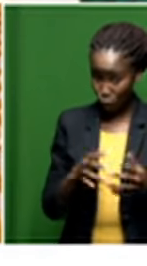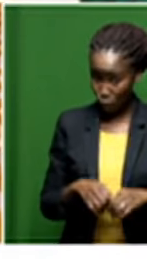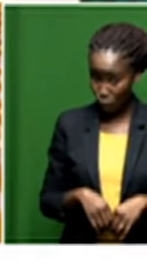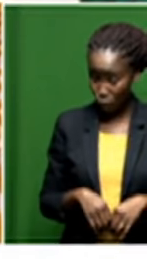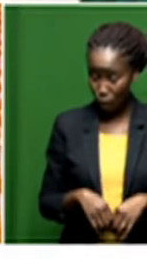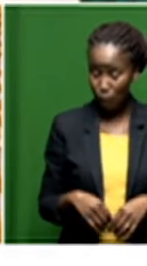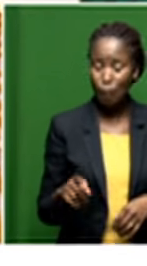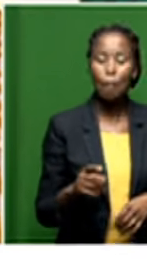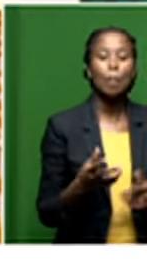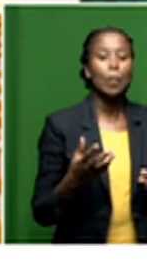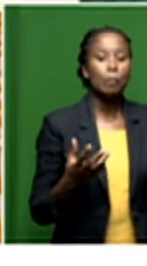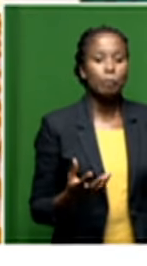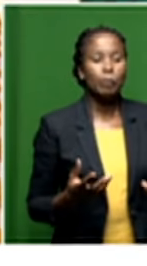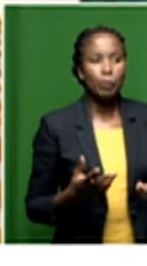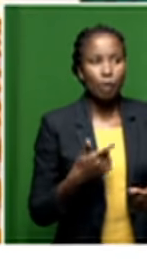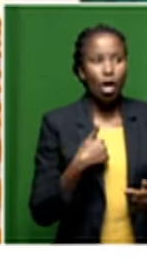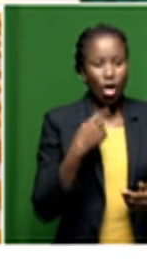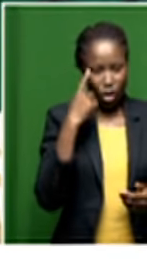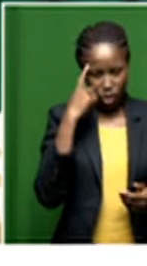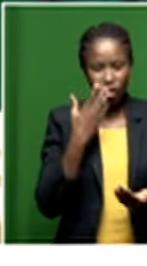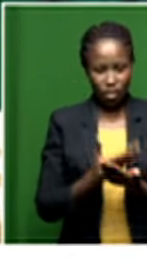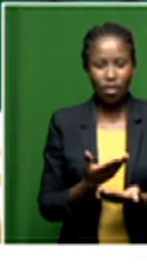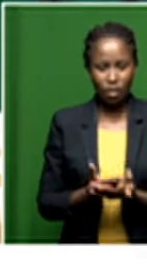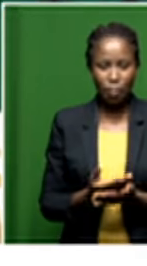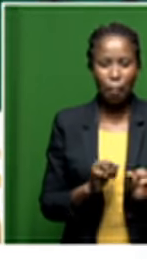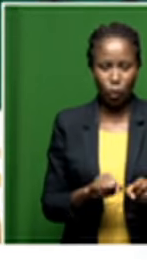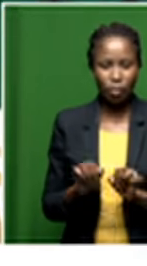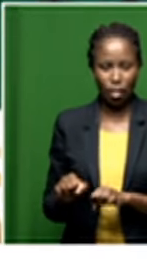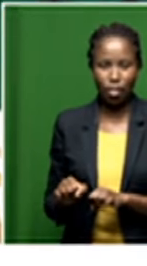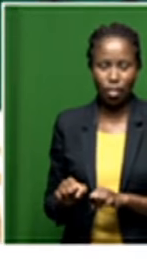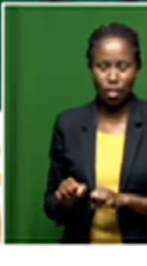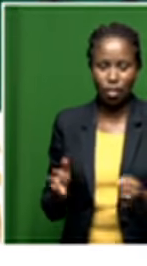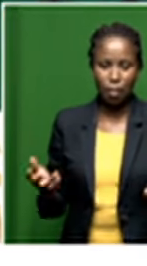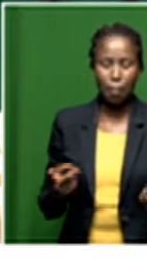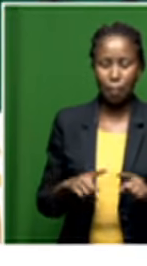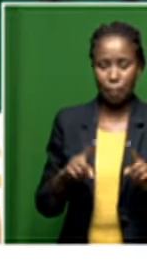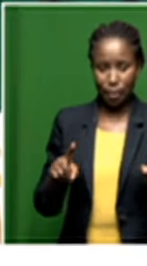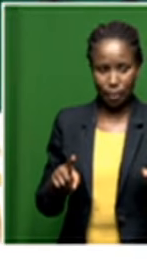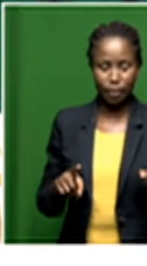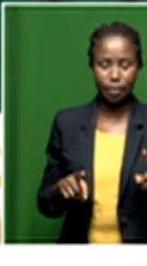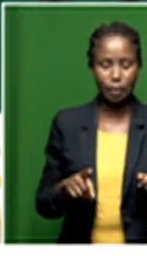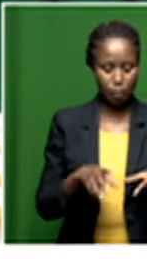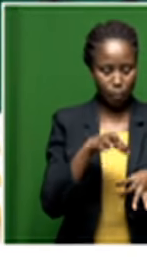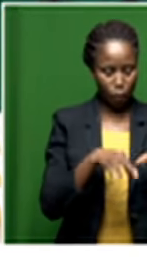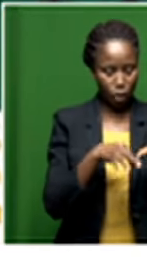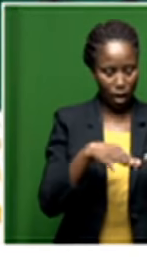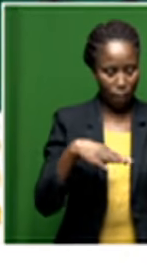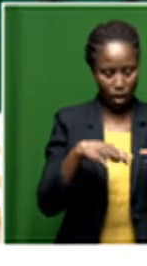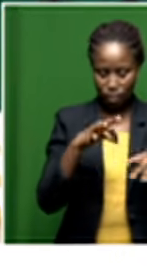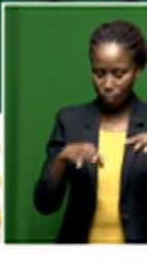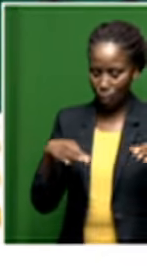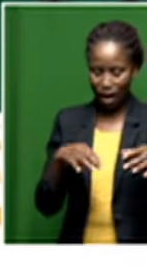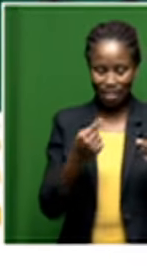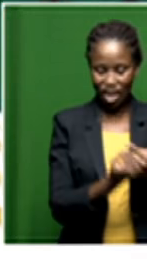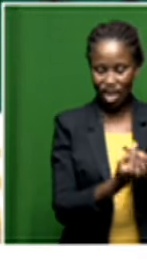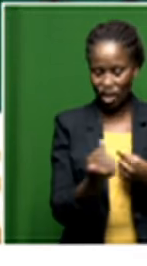Well, I think it should be possible, but every political party, every individual